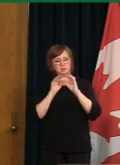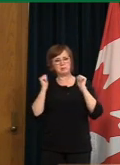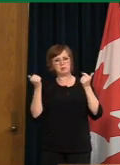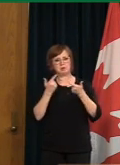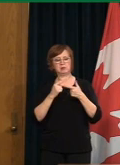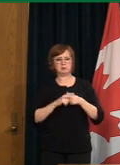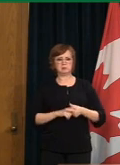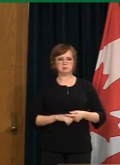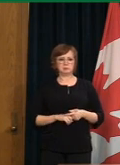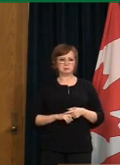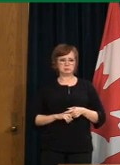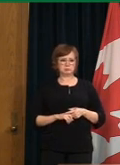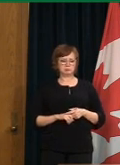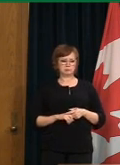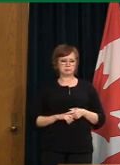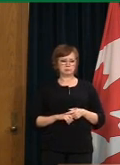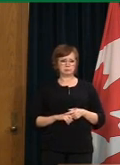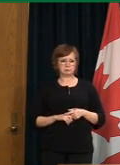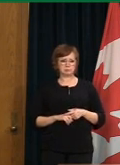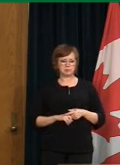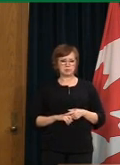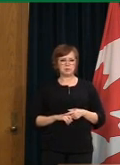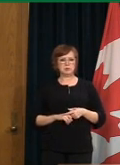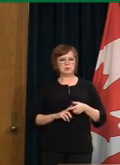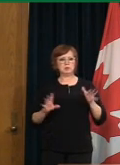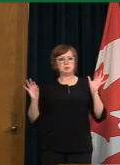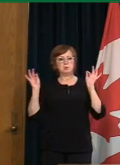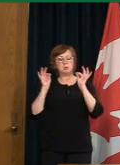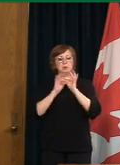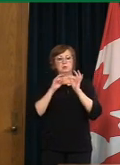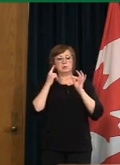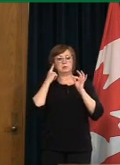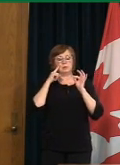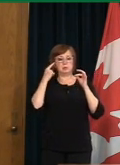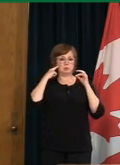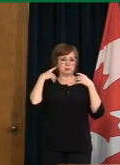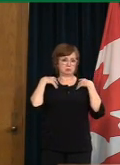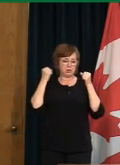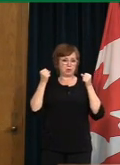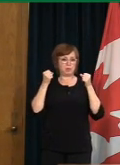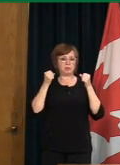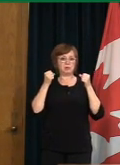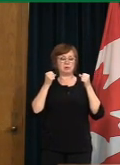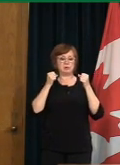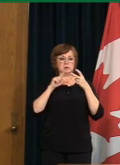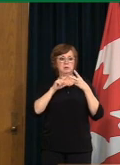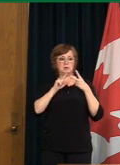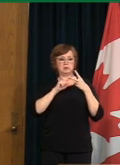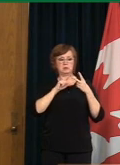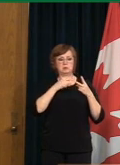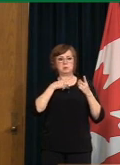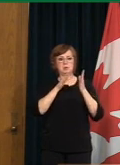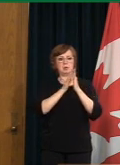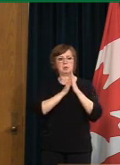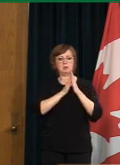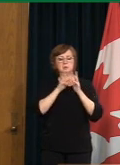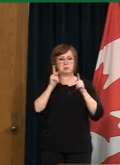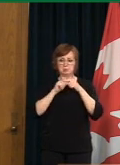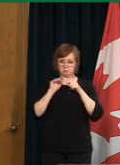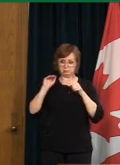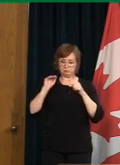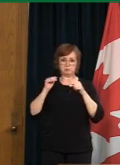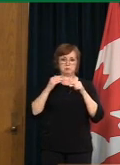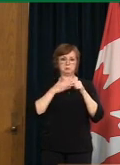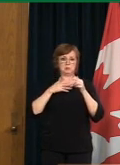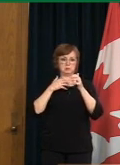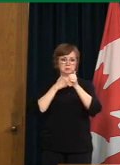attribute to the very strength of our communities and the strength of our own personal mental health. And so we are asking people to continue to comply with the